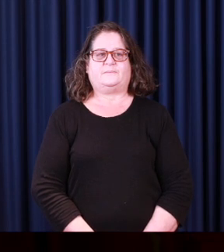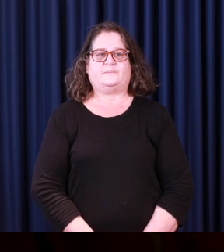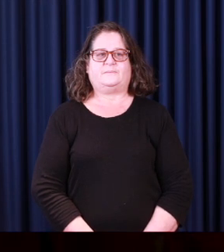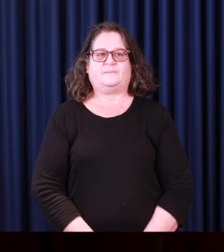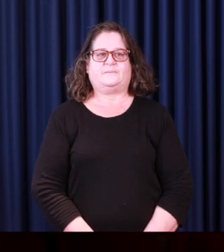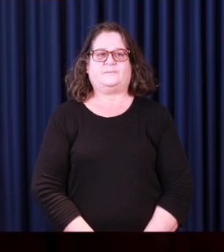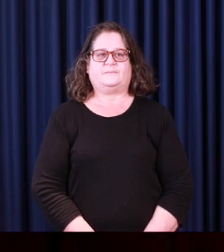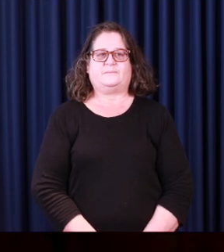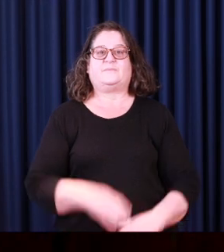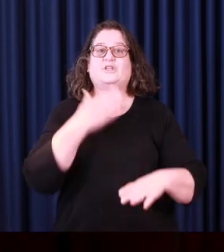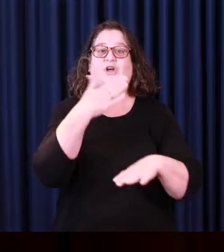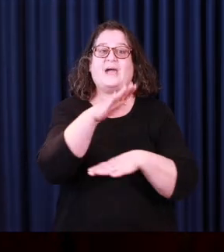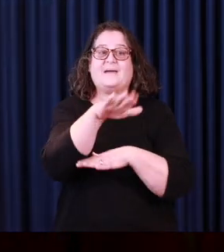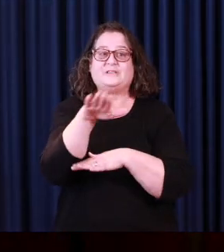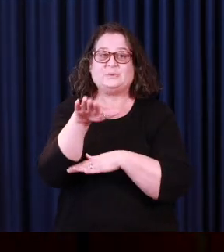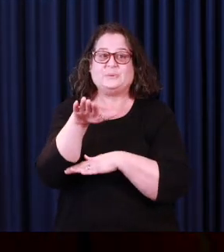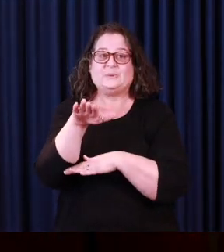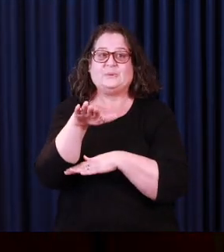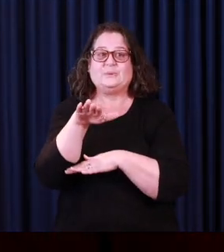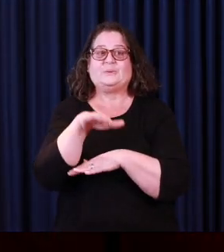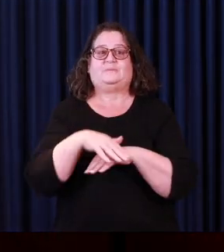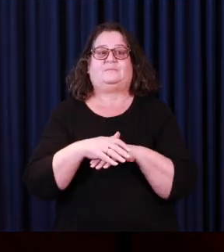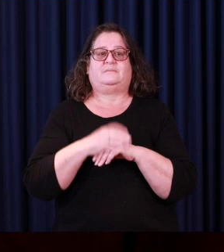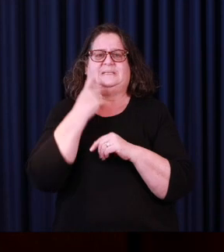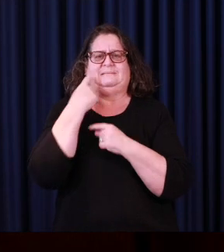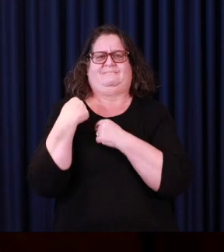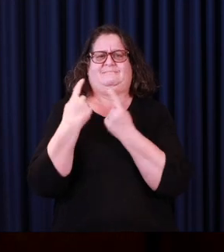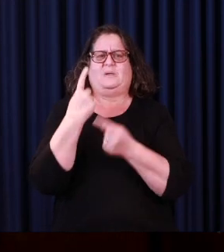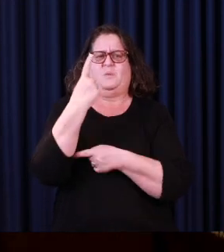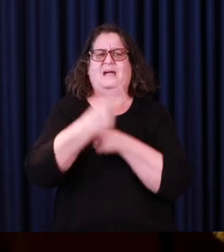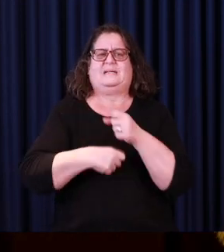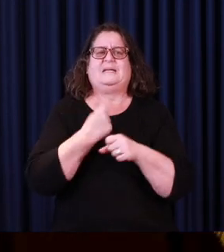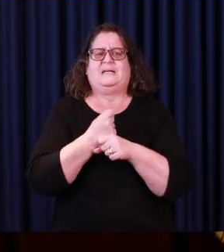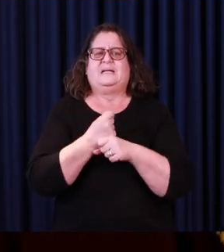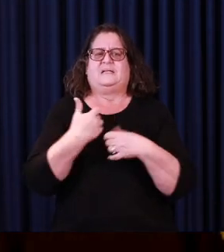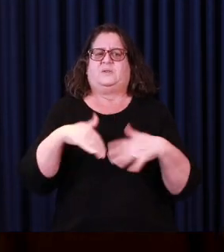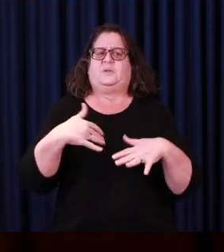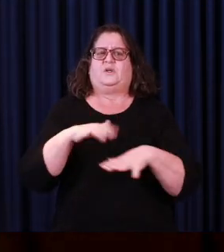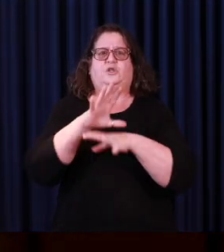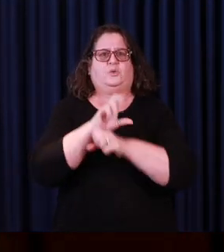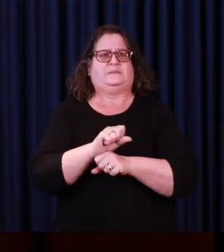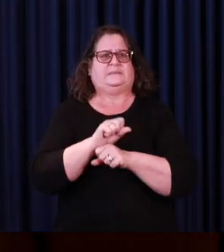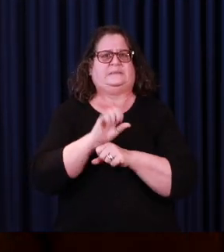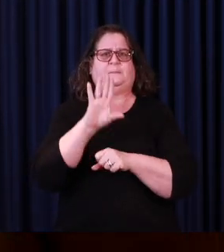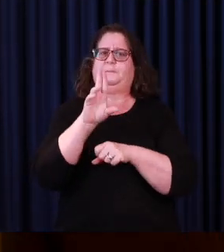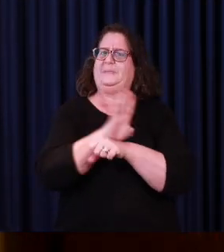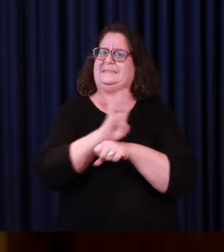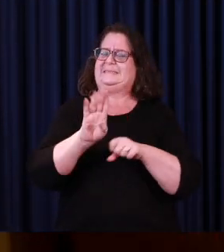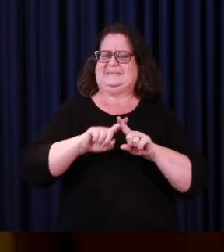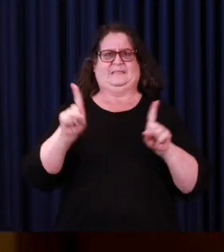Good afternoon. This past year, we've all gotten used to doing business a little differently, and so it is